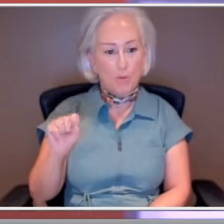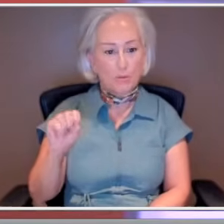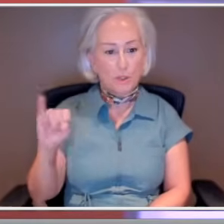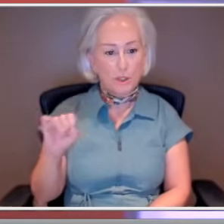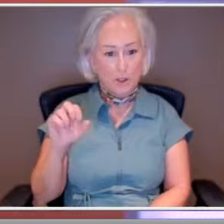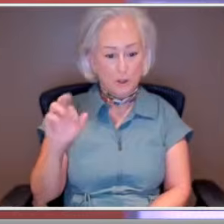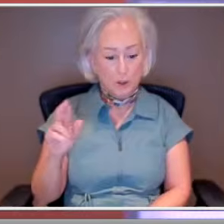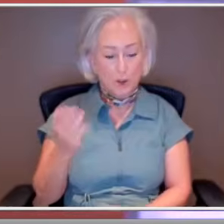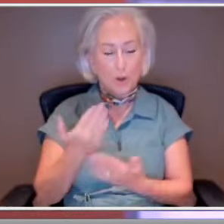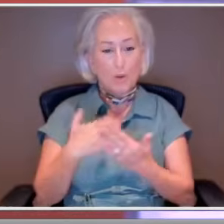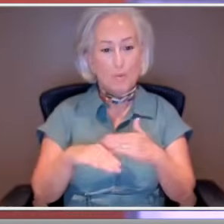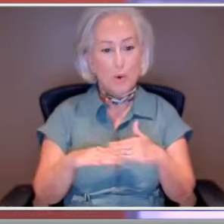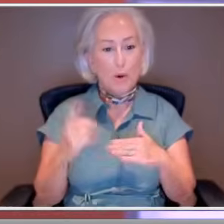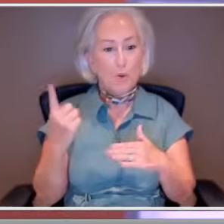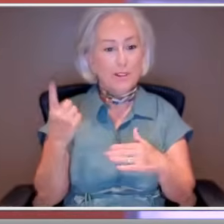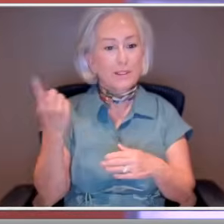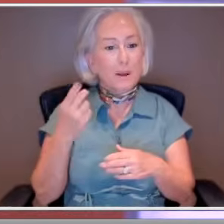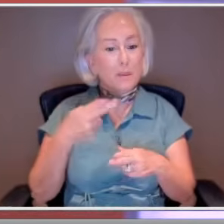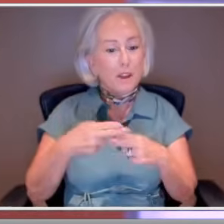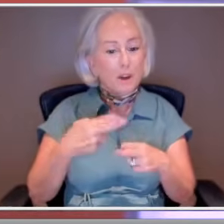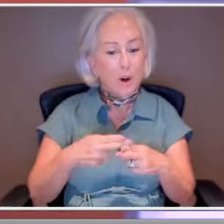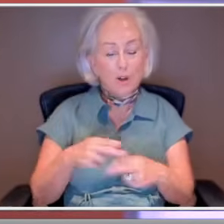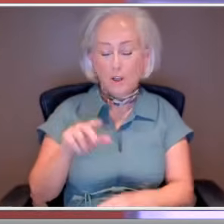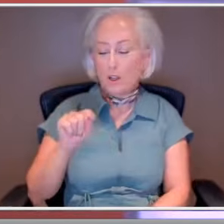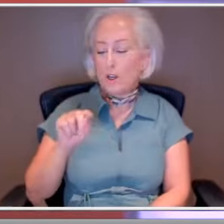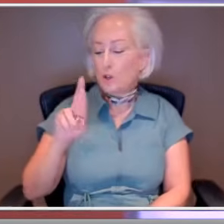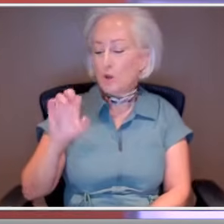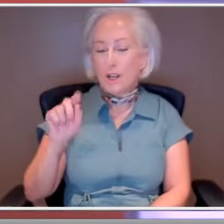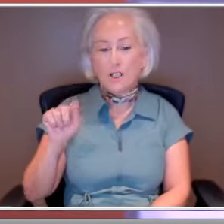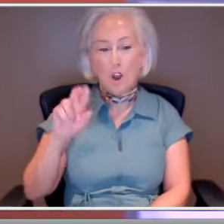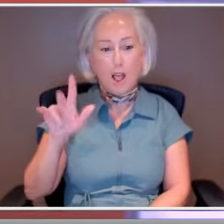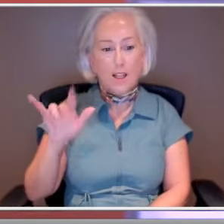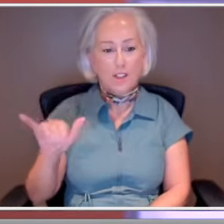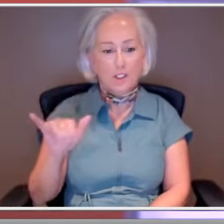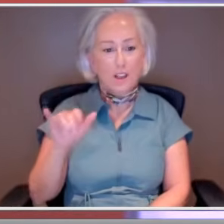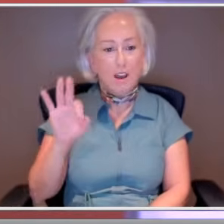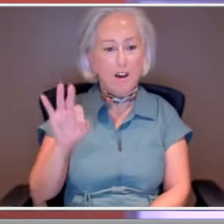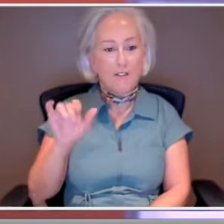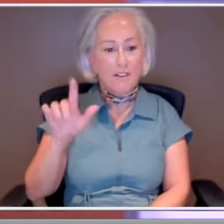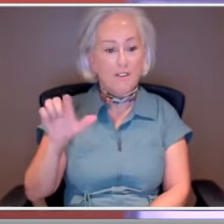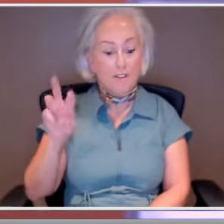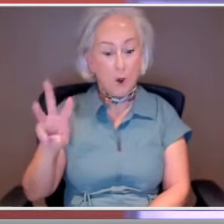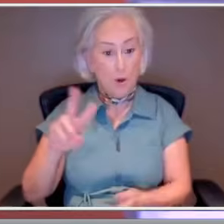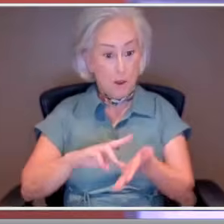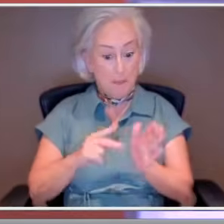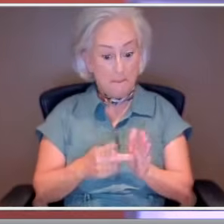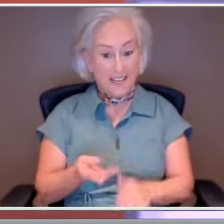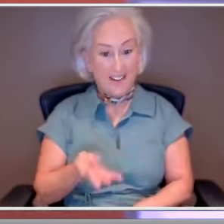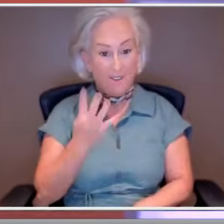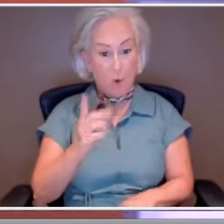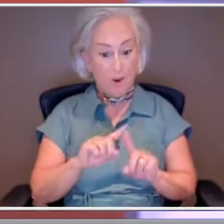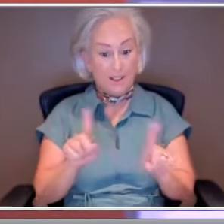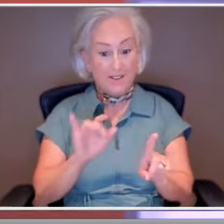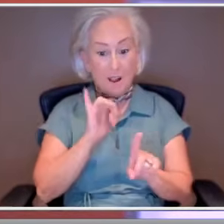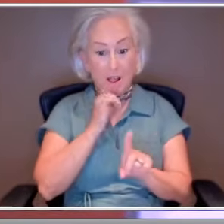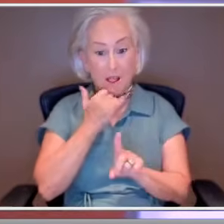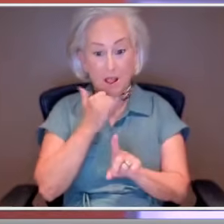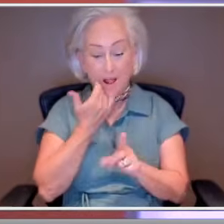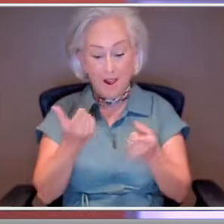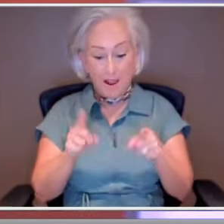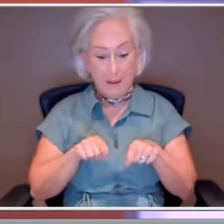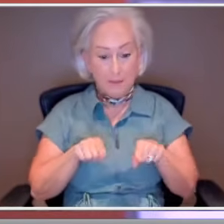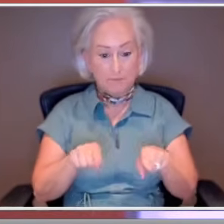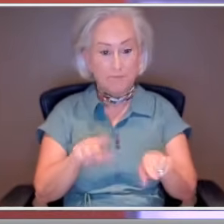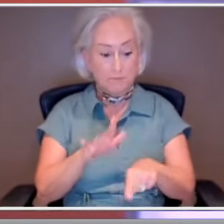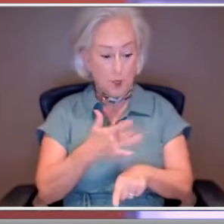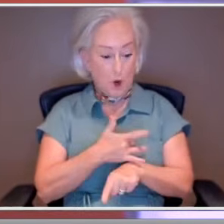tetralogy of Fallot. That's a combination of 4 heart defects, and we were there as he underwent his latest procedure, a